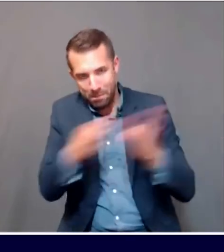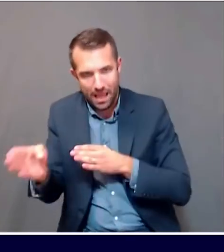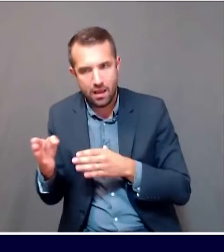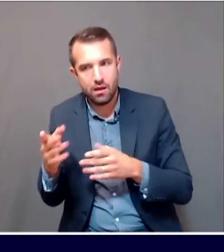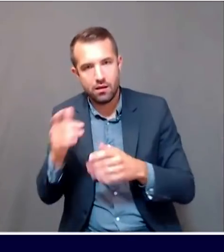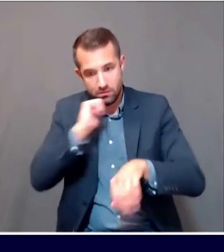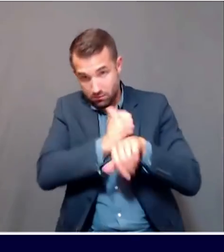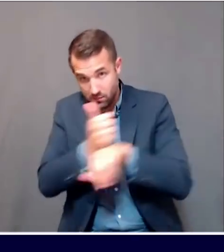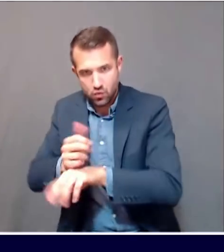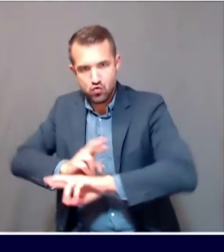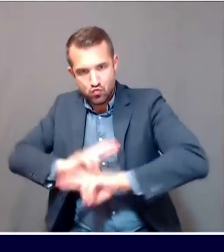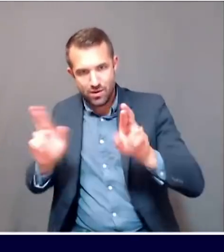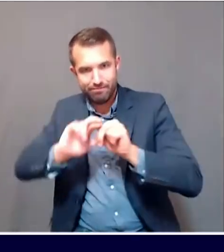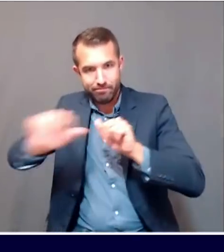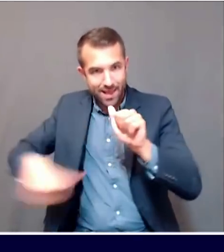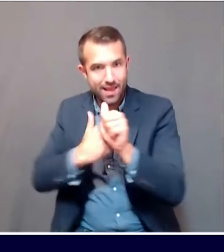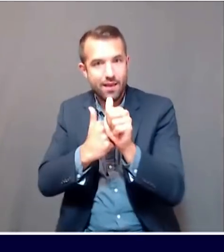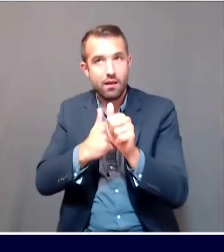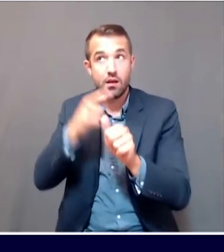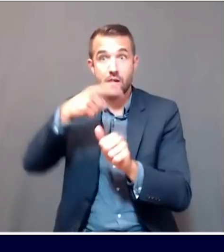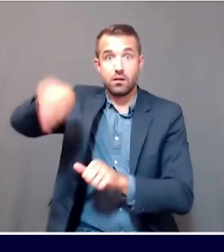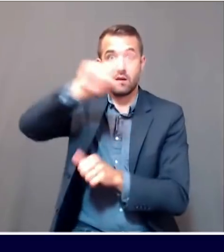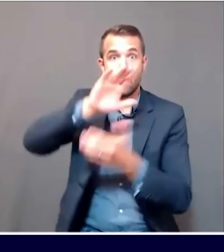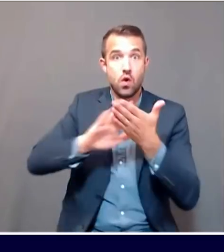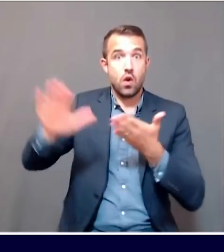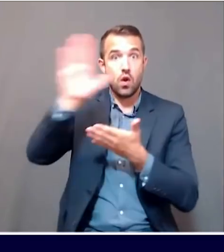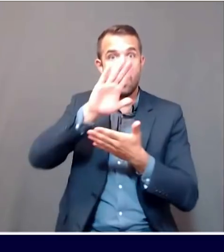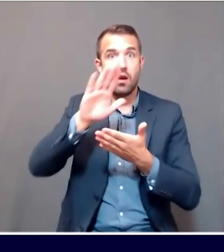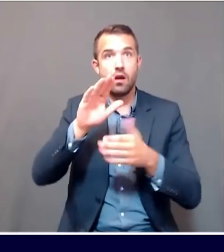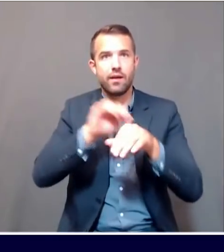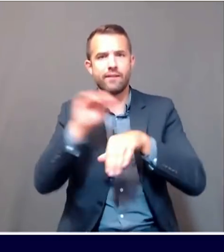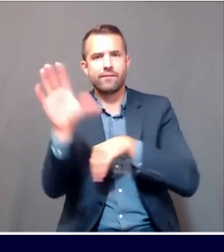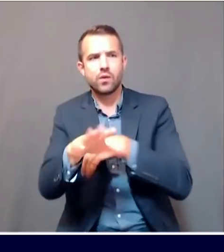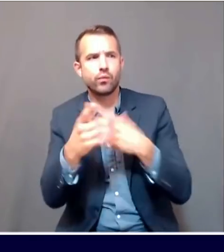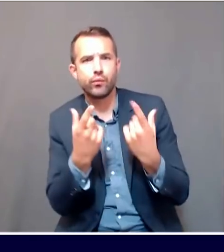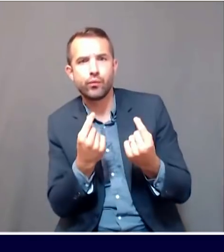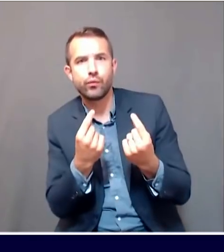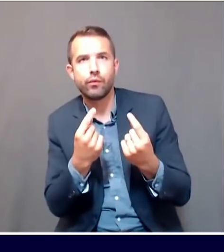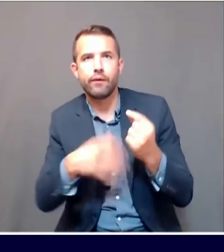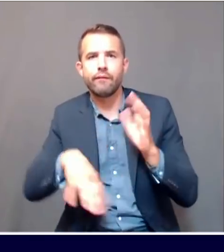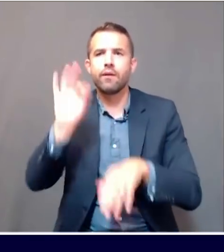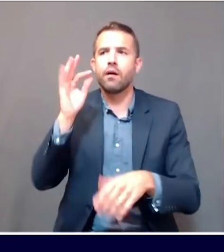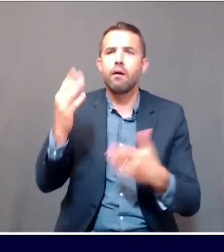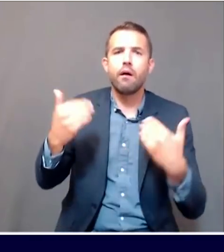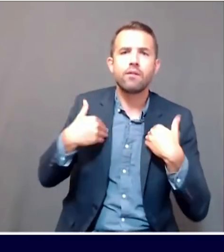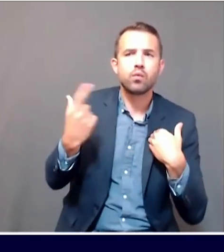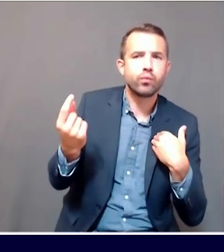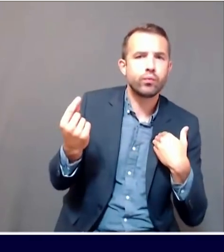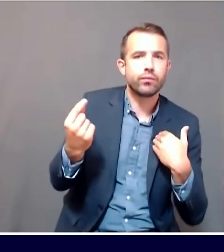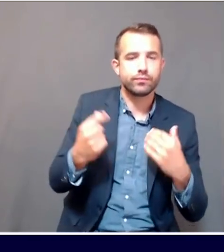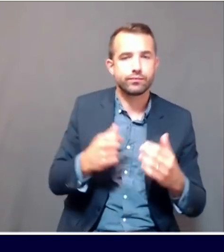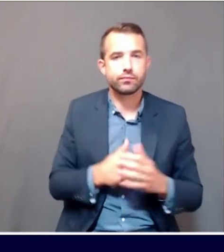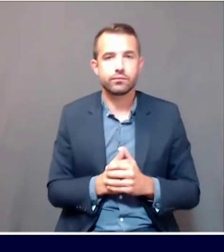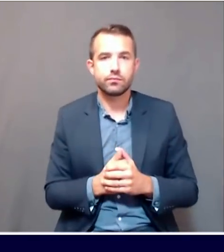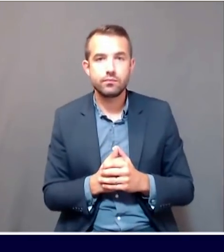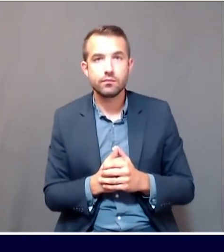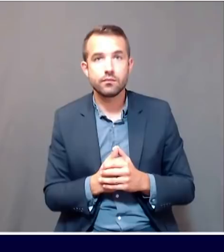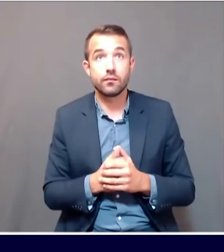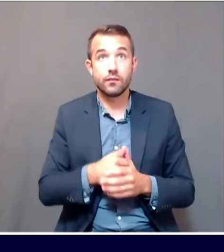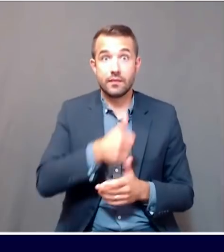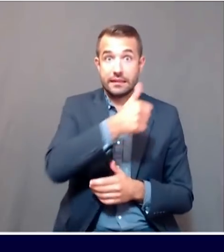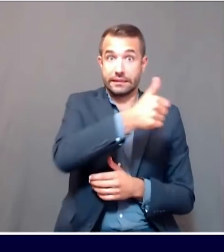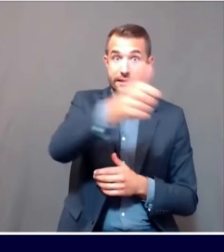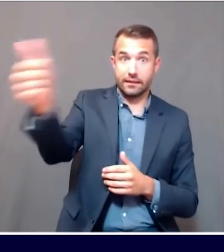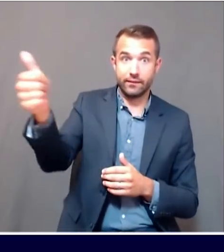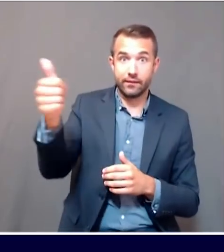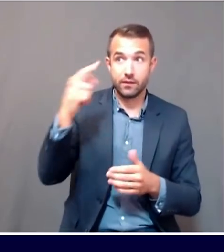on is what they need to do in the event that there's a positive case. So how can they start contact tracing in